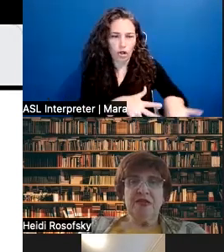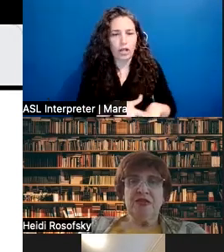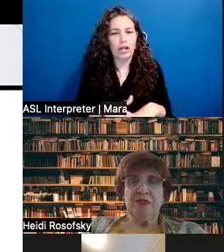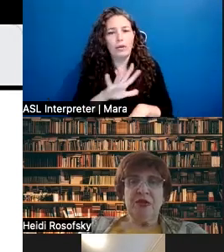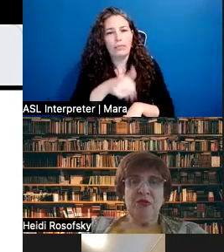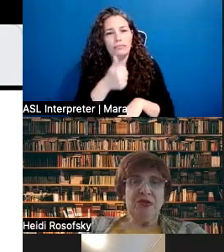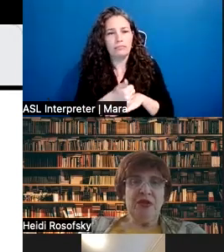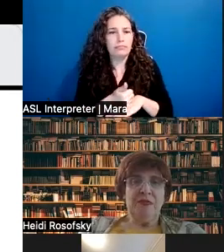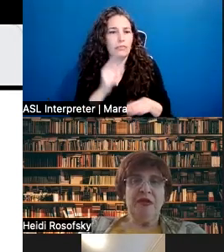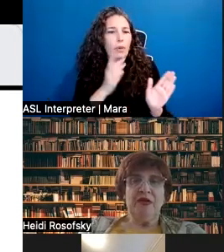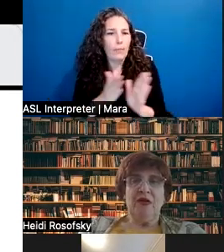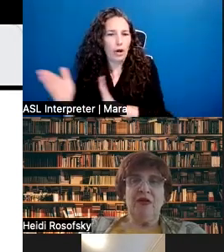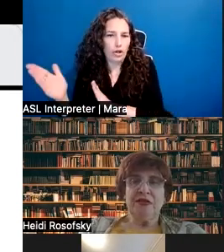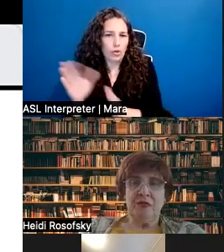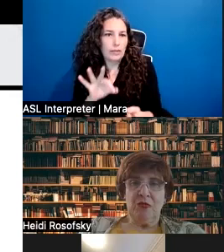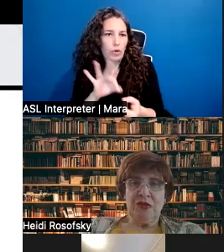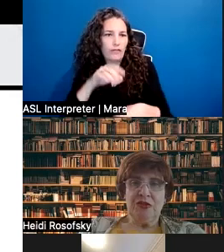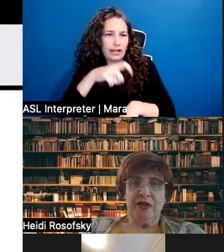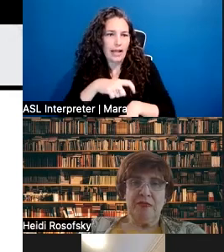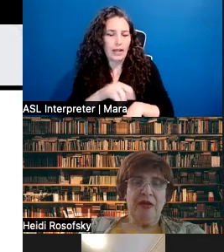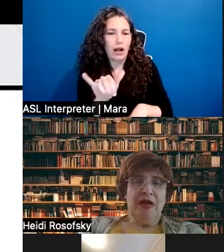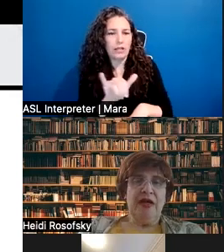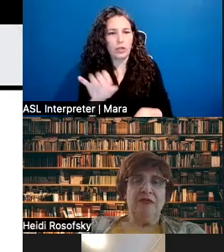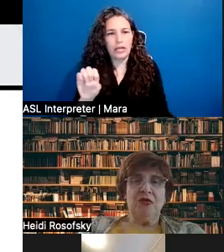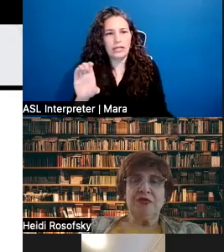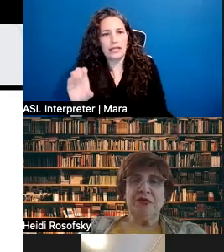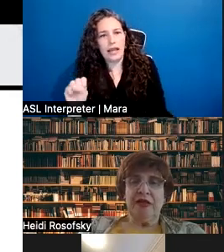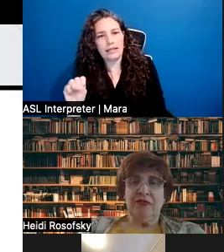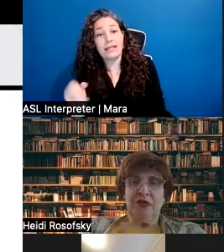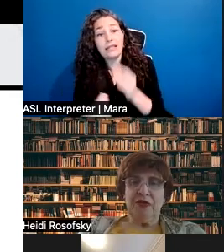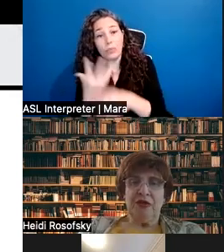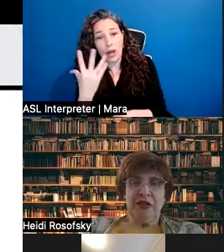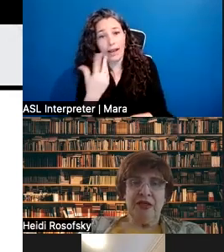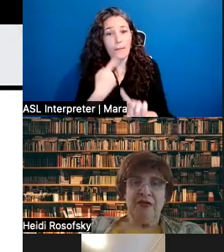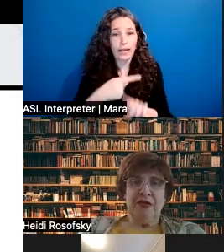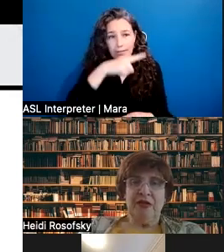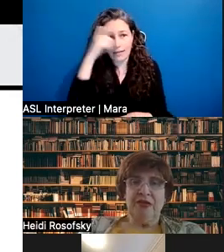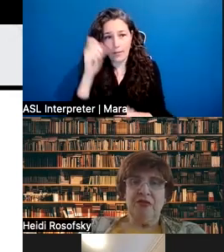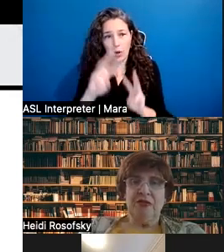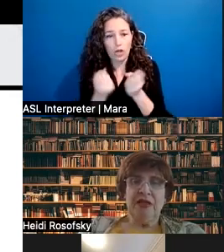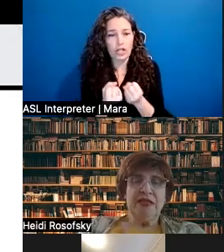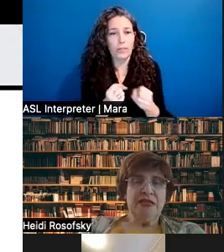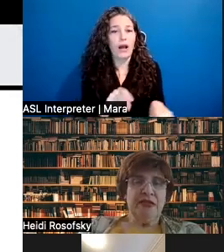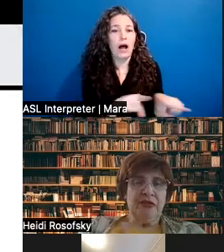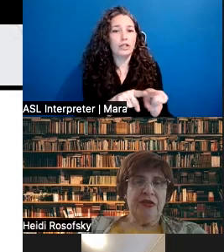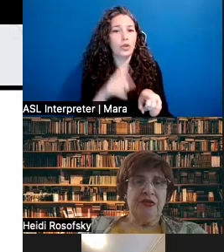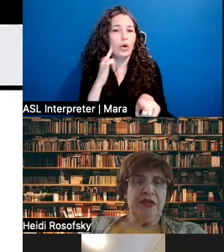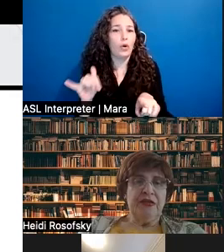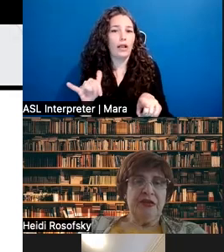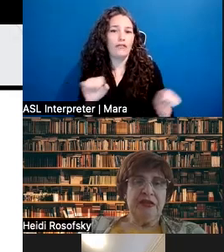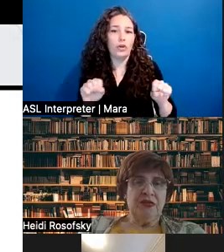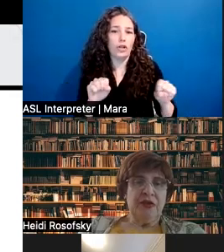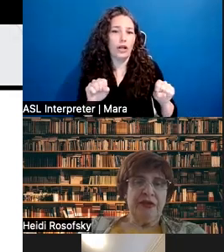ECA spring workshop and our summer workshop, and of course the California Great Shakeout. And you can